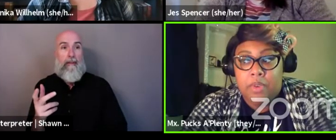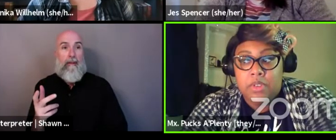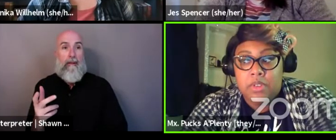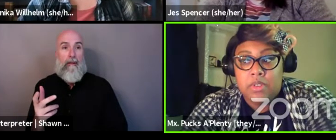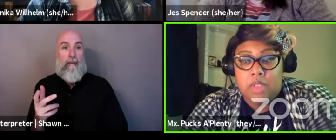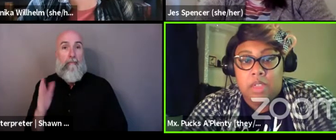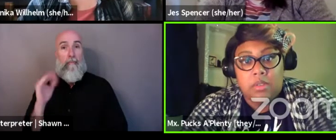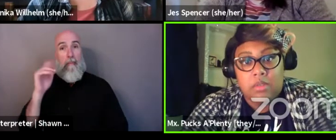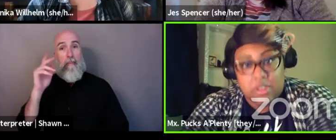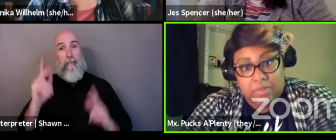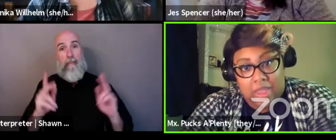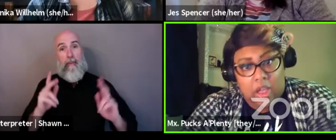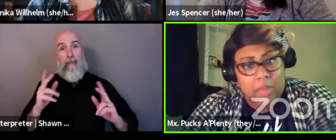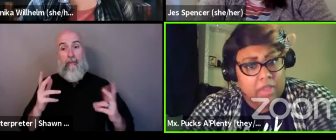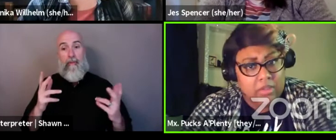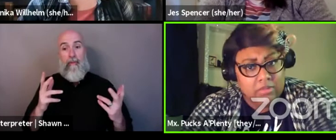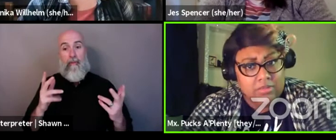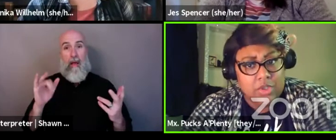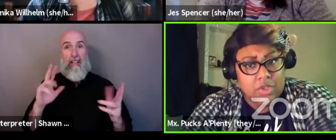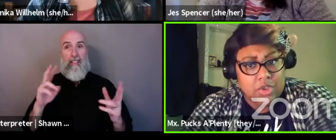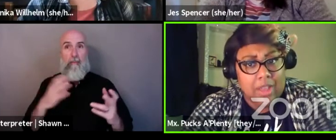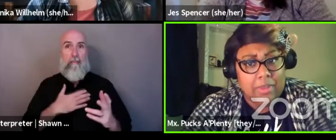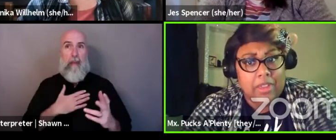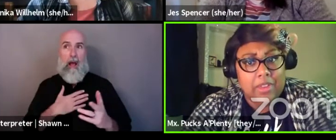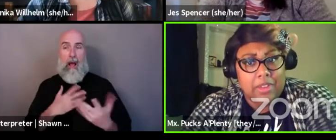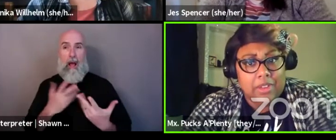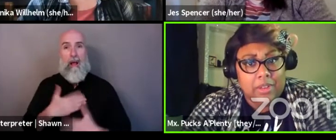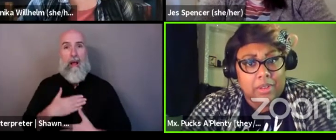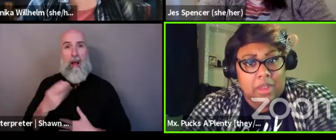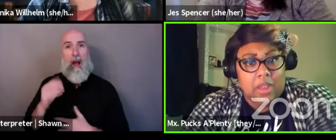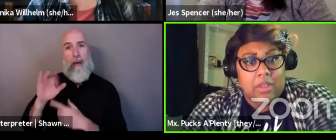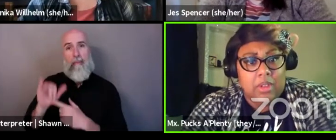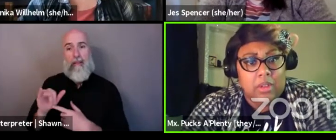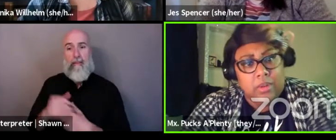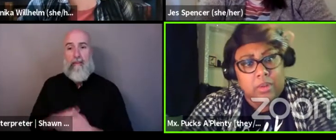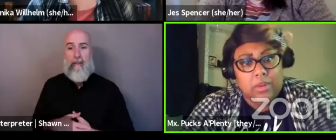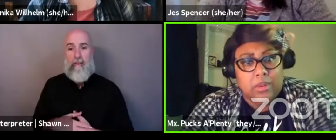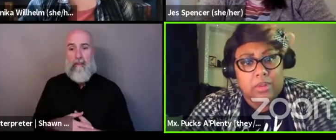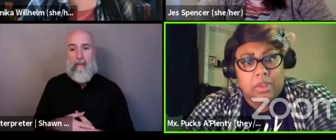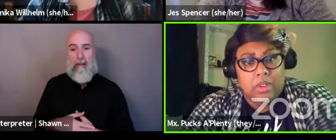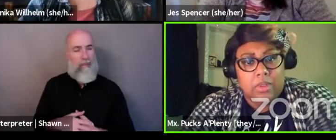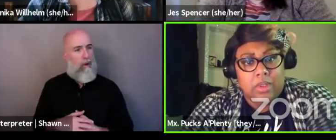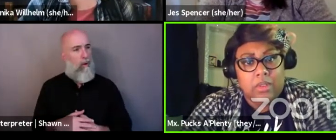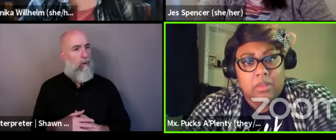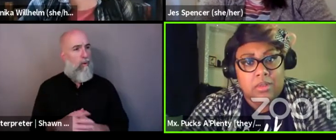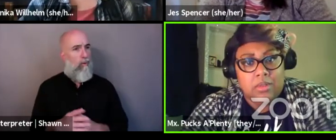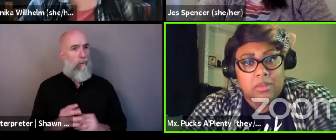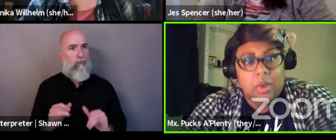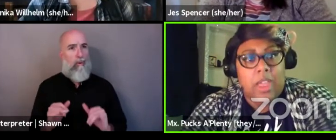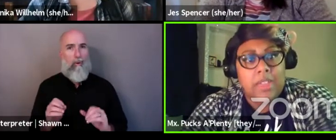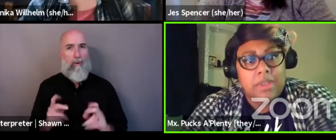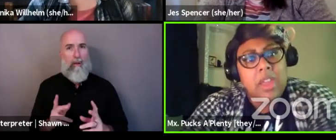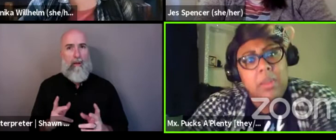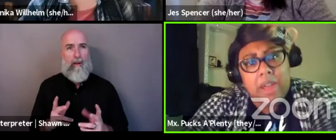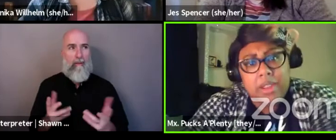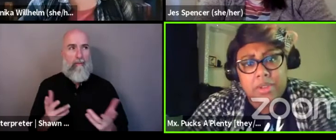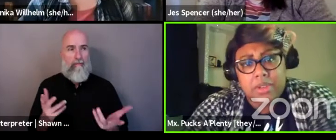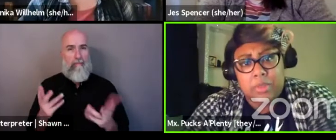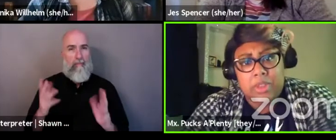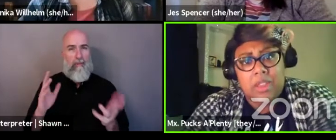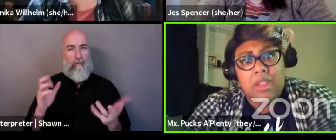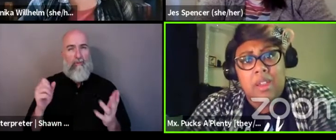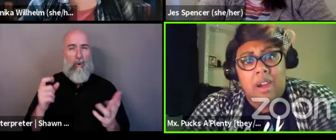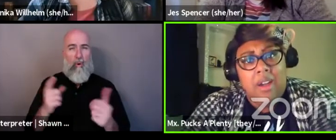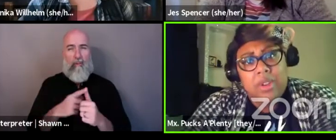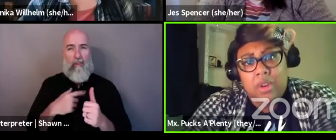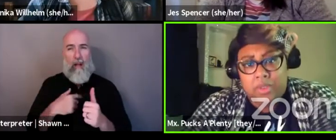by folks, like, it's my hobby. This is your hobby. And I'm like, oh. Well, I mean, okay. So I kind of bought into it a